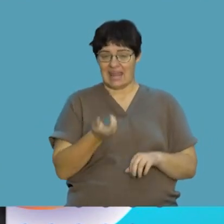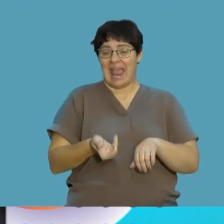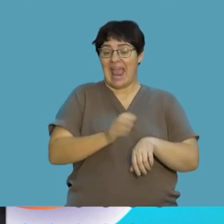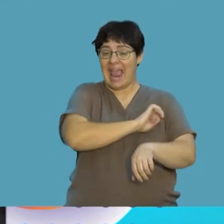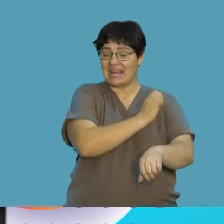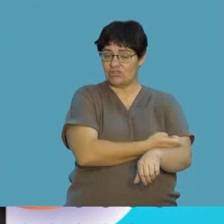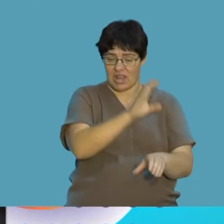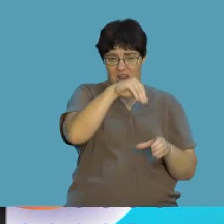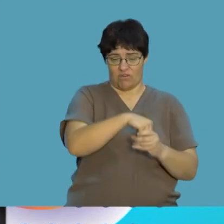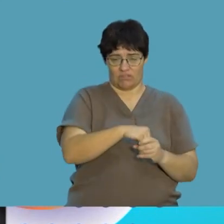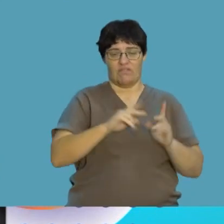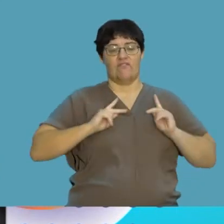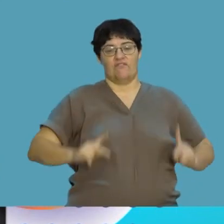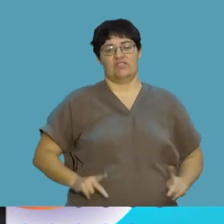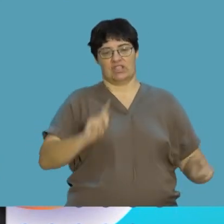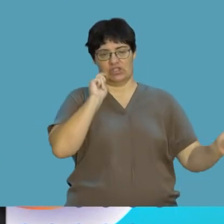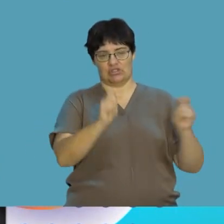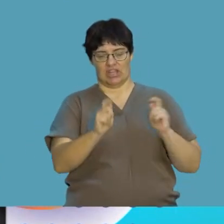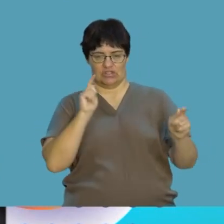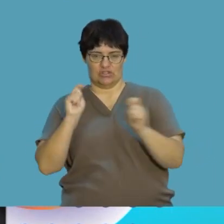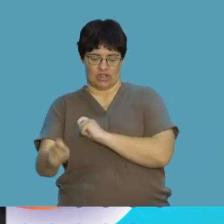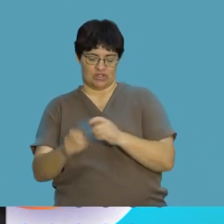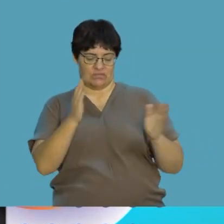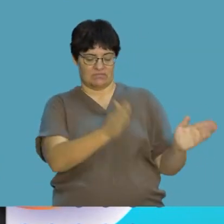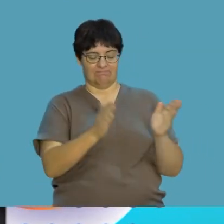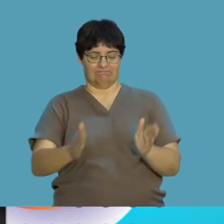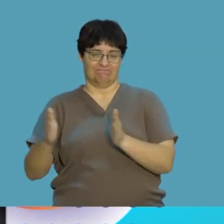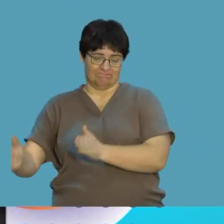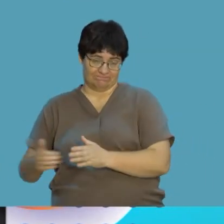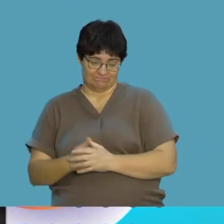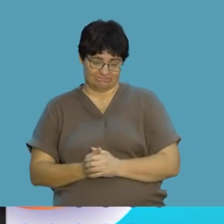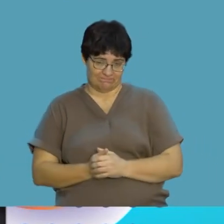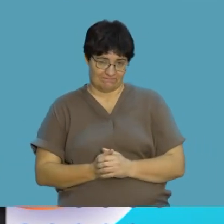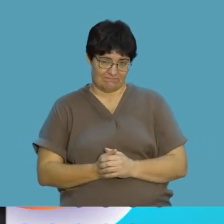physical change between the three states of matter actually takes place.